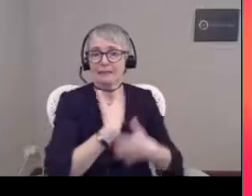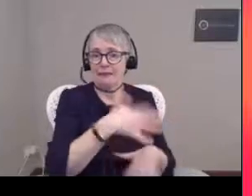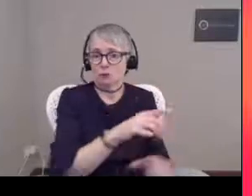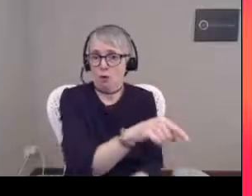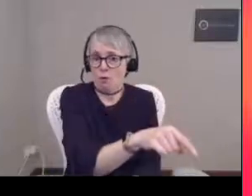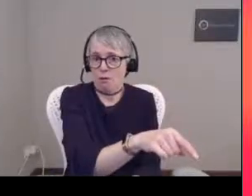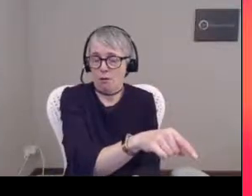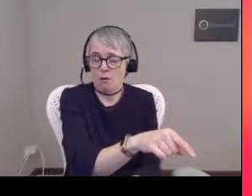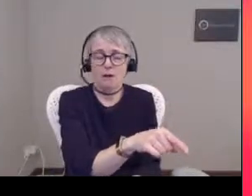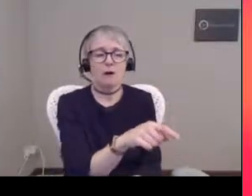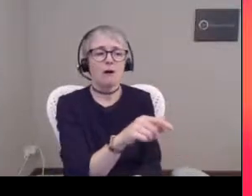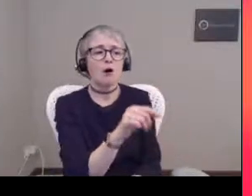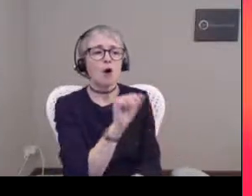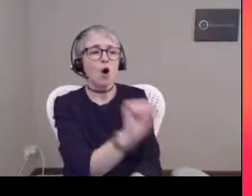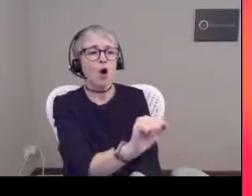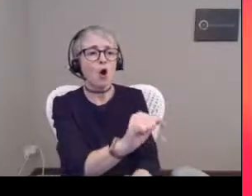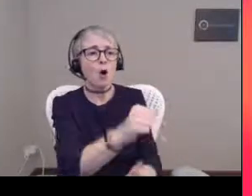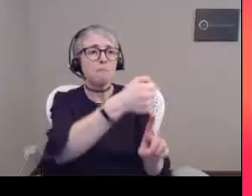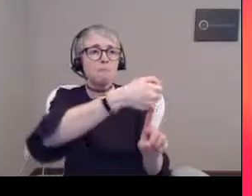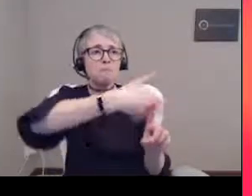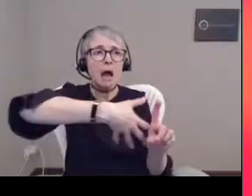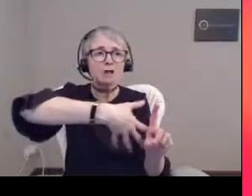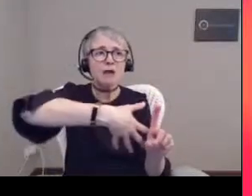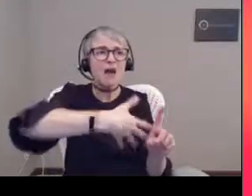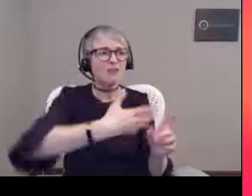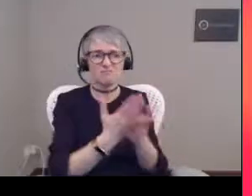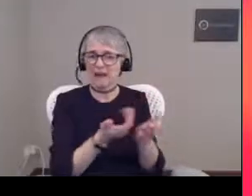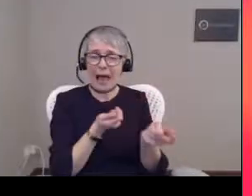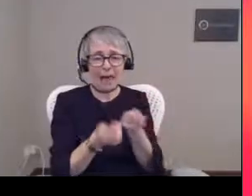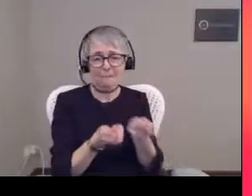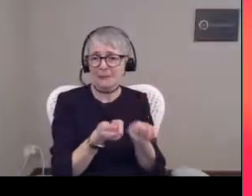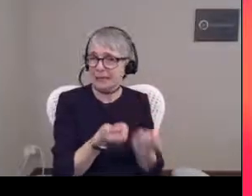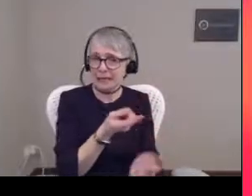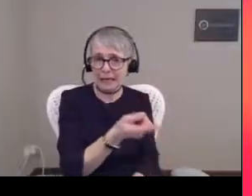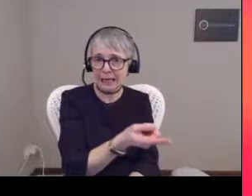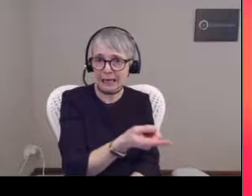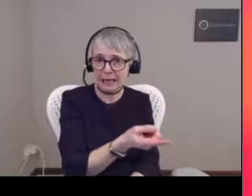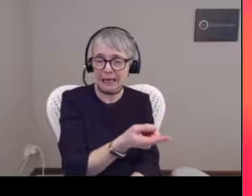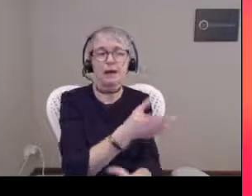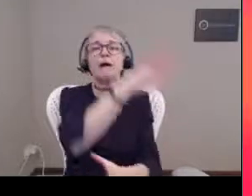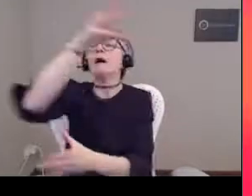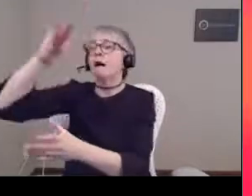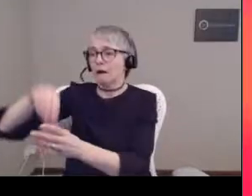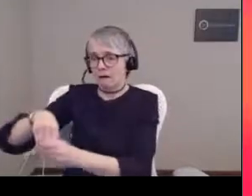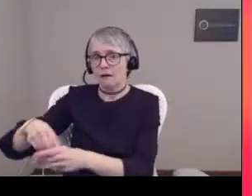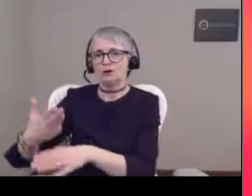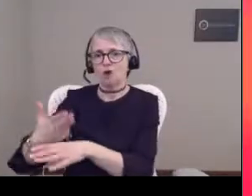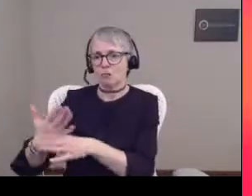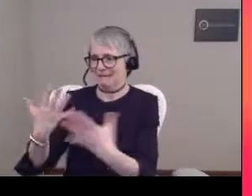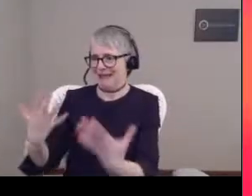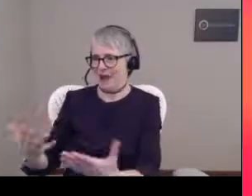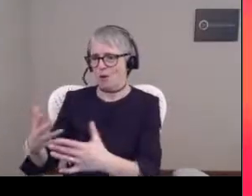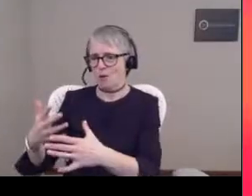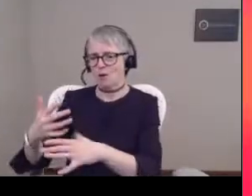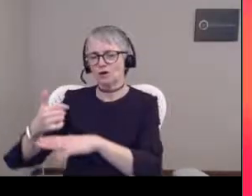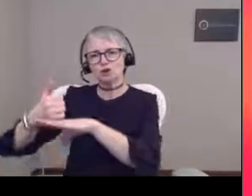background before that was kind of administrative work, and is now as a junior programmer in our